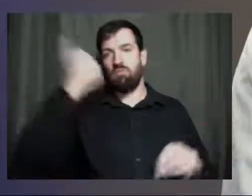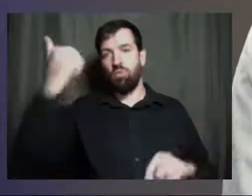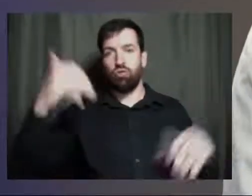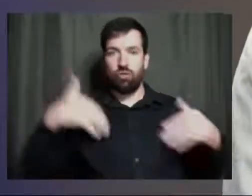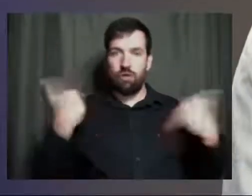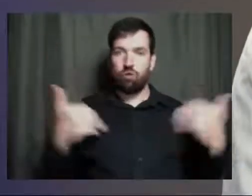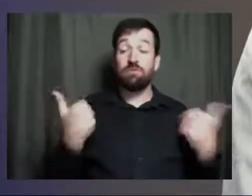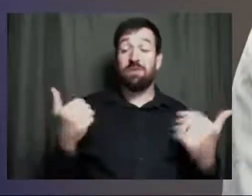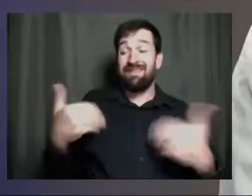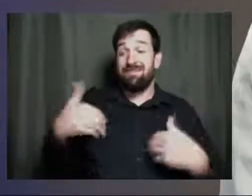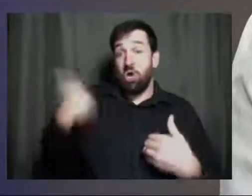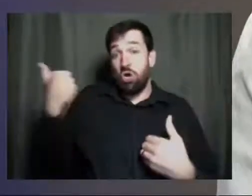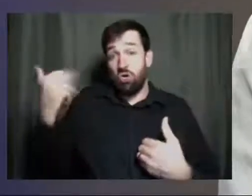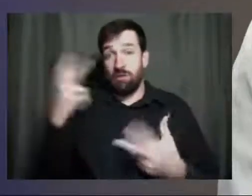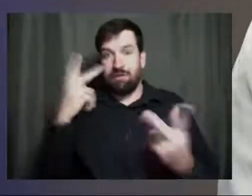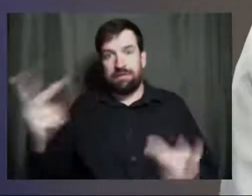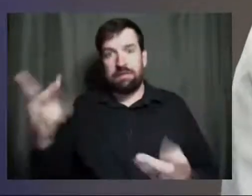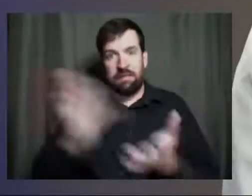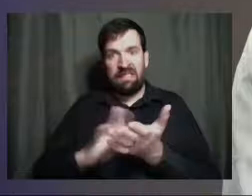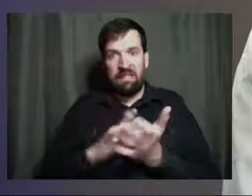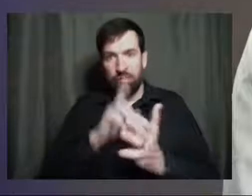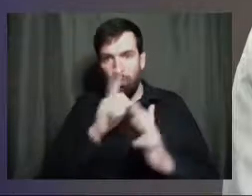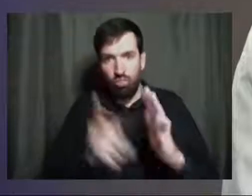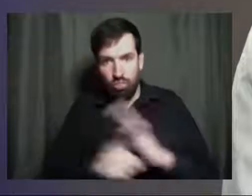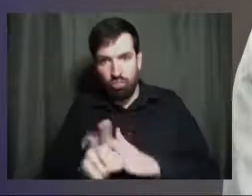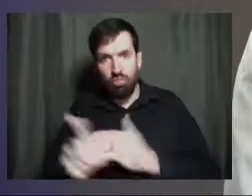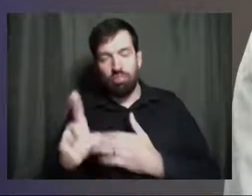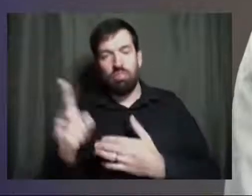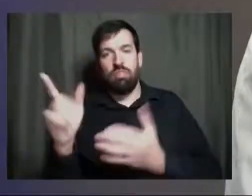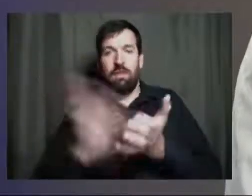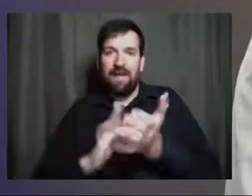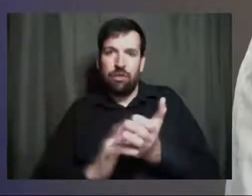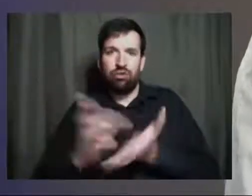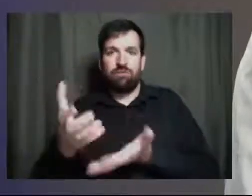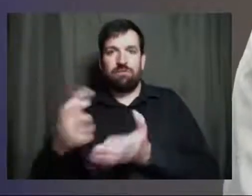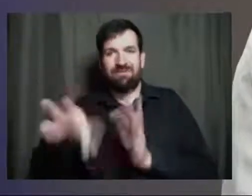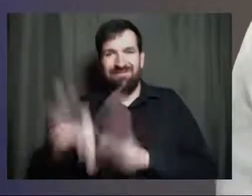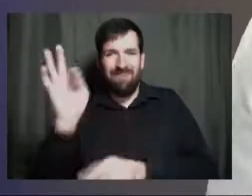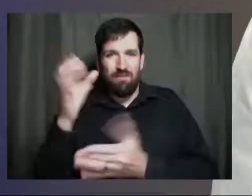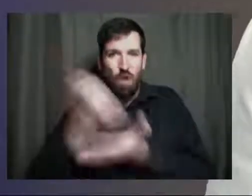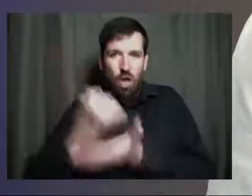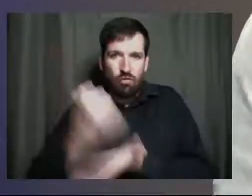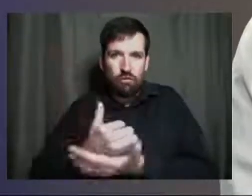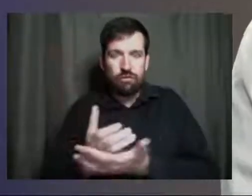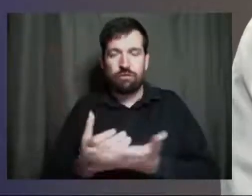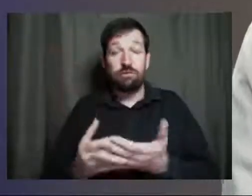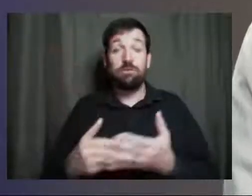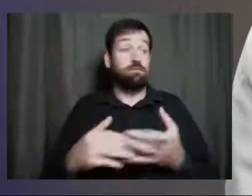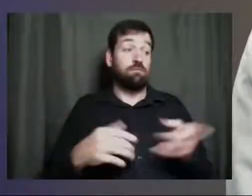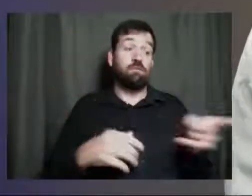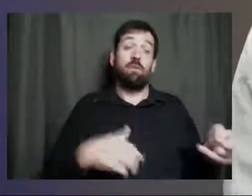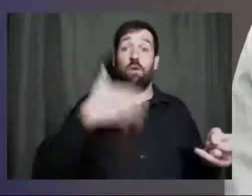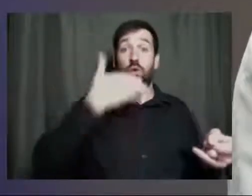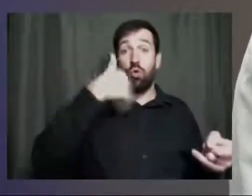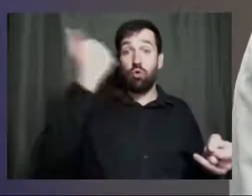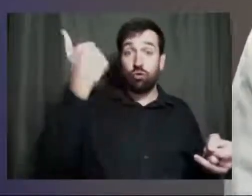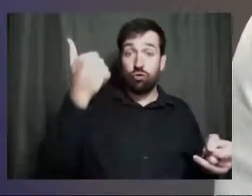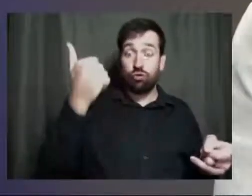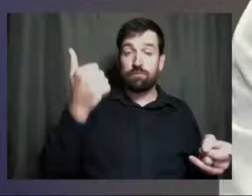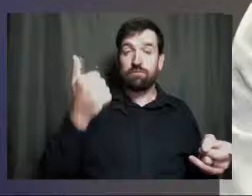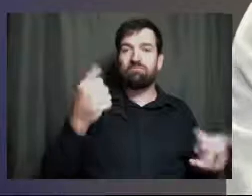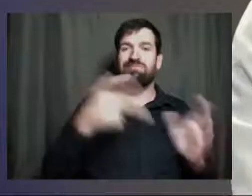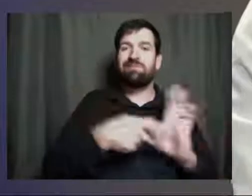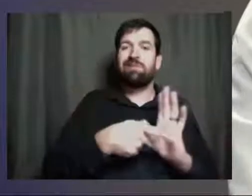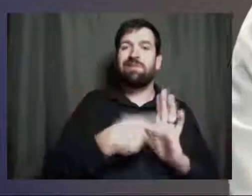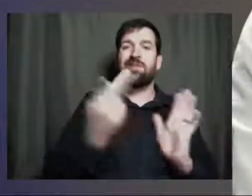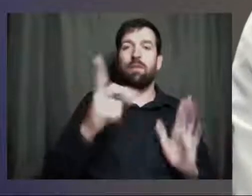we see kids get into medications they shouldn't be in at all. They find bottles and whatnot. In the older population, we get a lot of calls on double dosing, like they